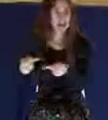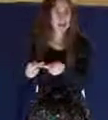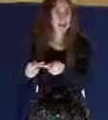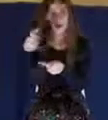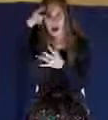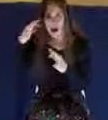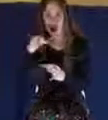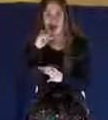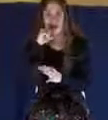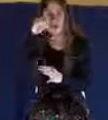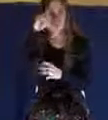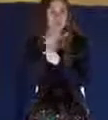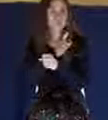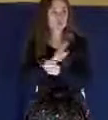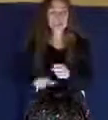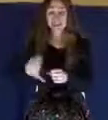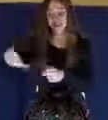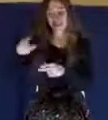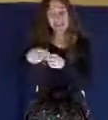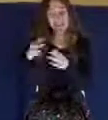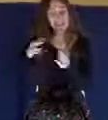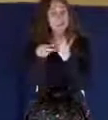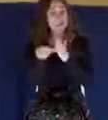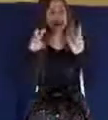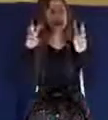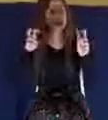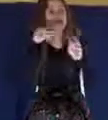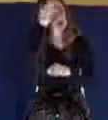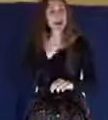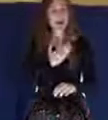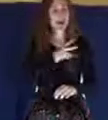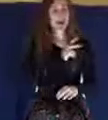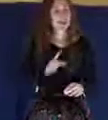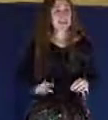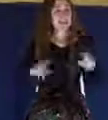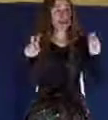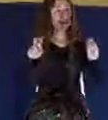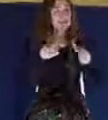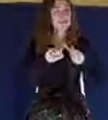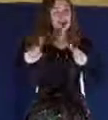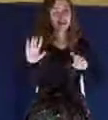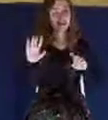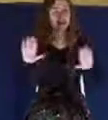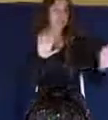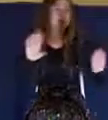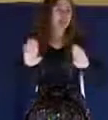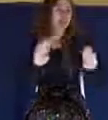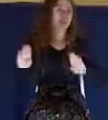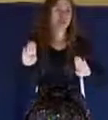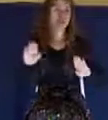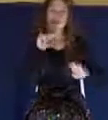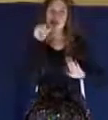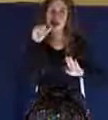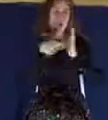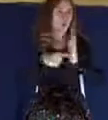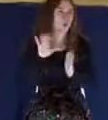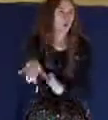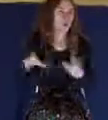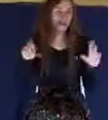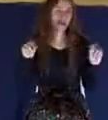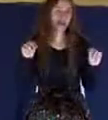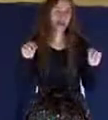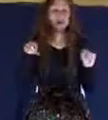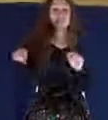name might mean God is my king, but he's certainly not living like God is his king. But then the other thing was he became a